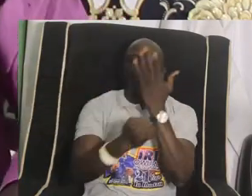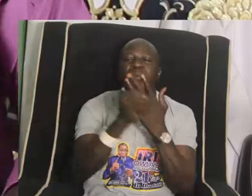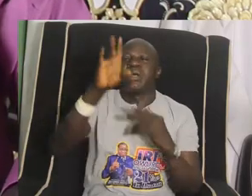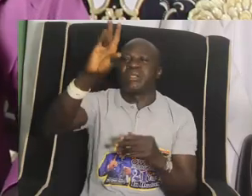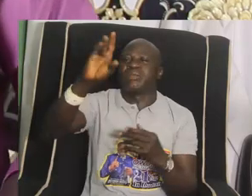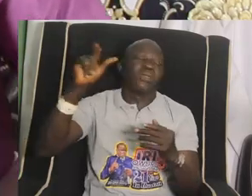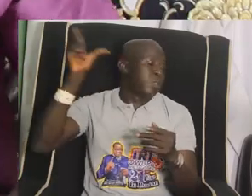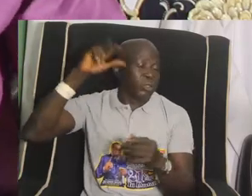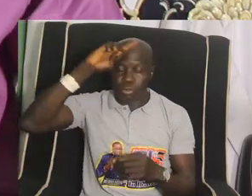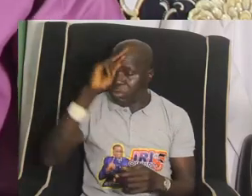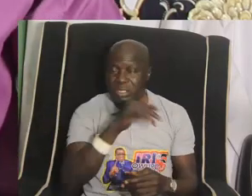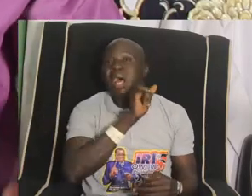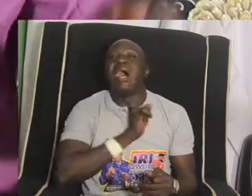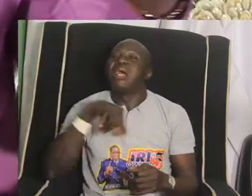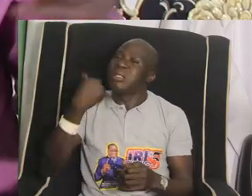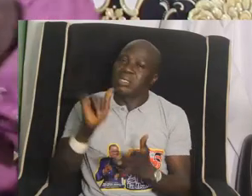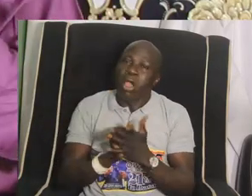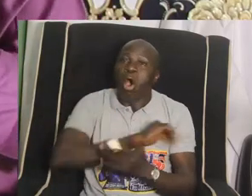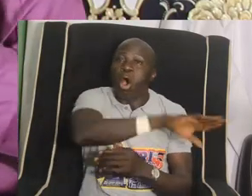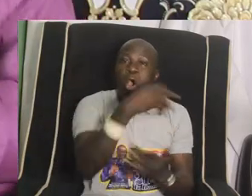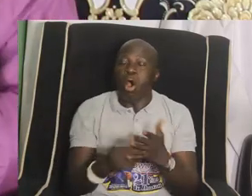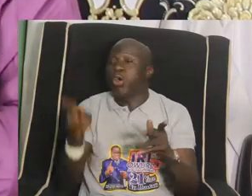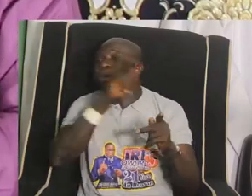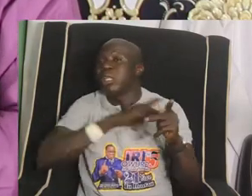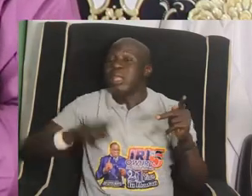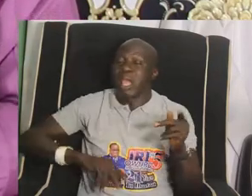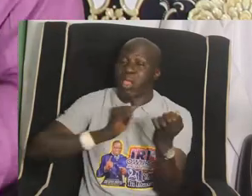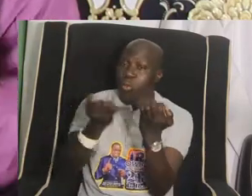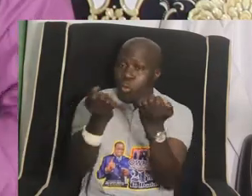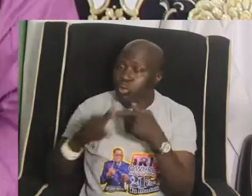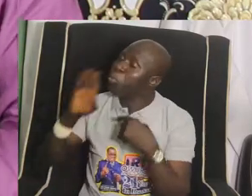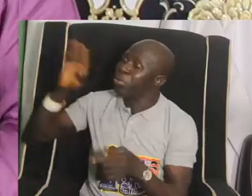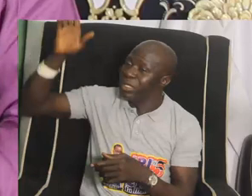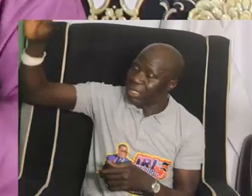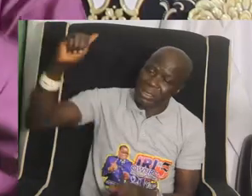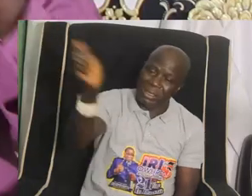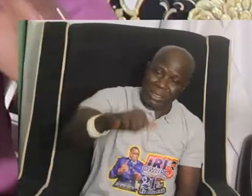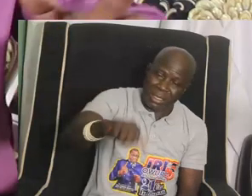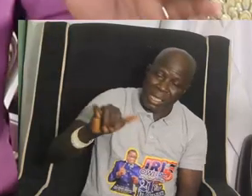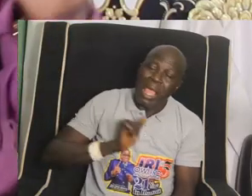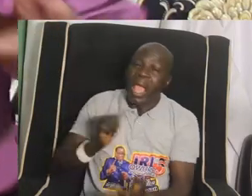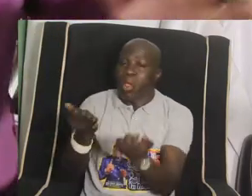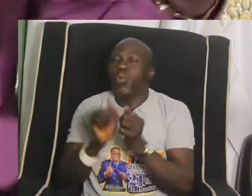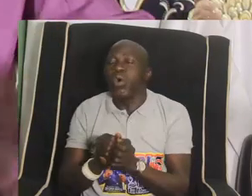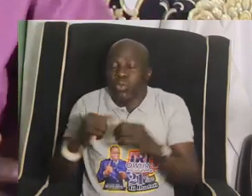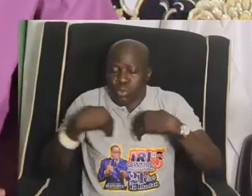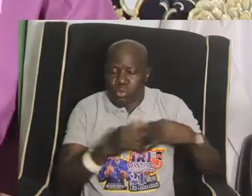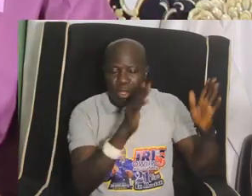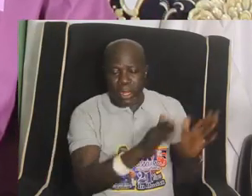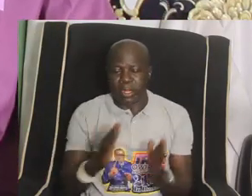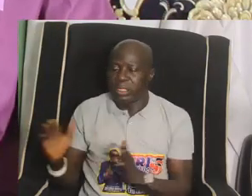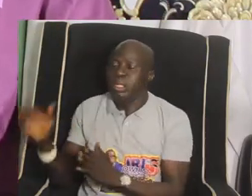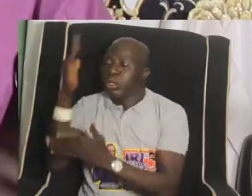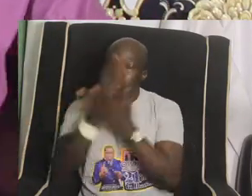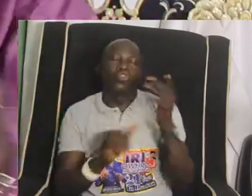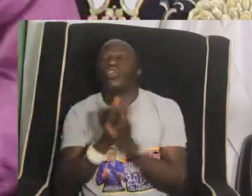17th. Listen to me, and sir. I say. Gbogbo oba la fe ko wa nbe. We want all the king to be present. Yes. I'm a pesa isile fun awon kabi. We